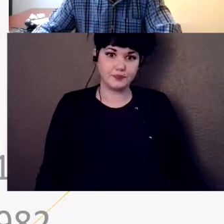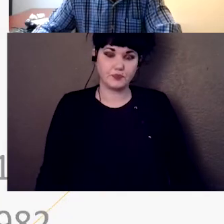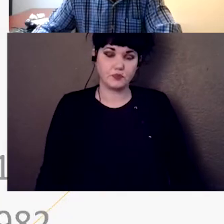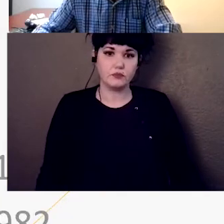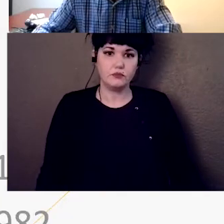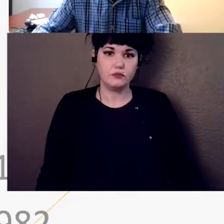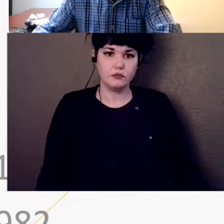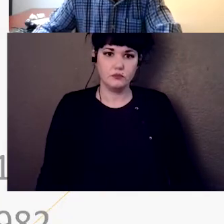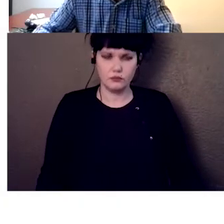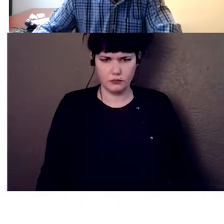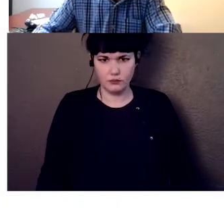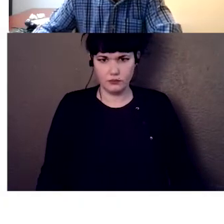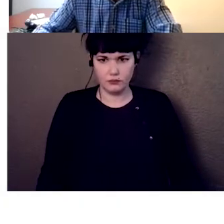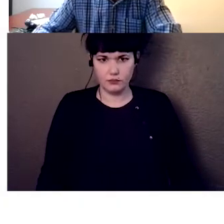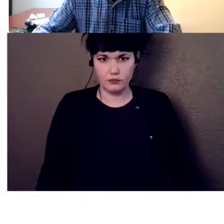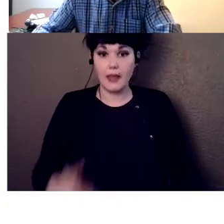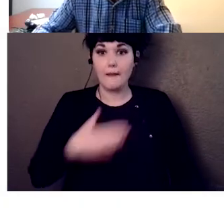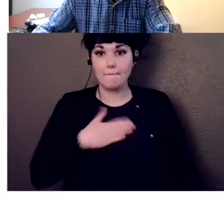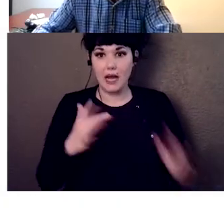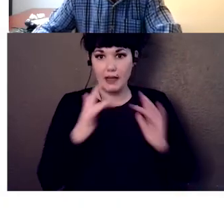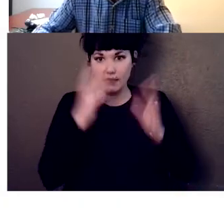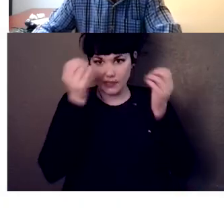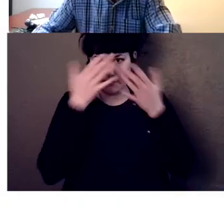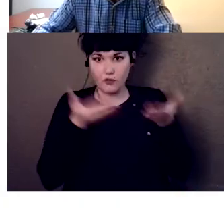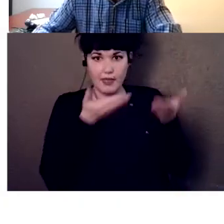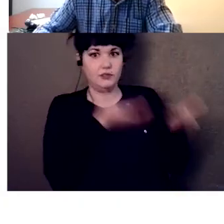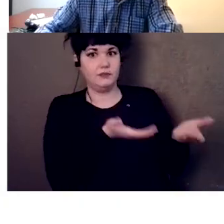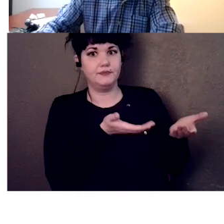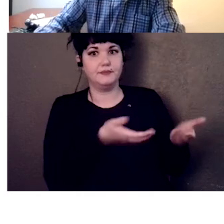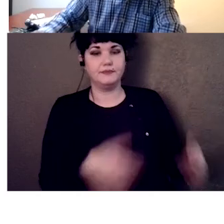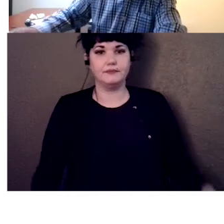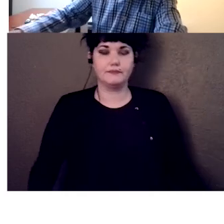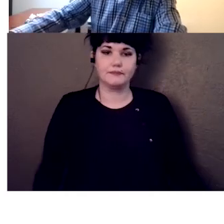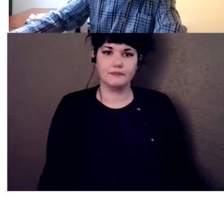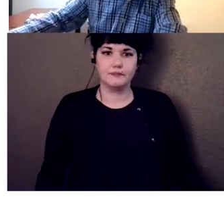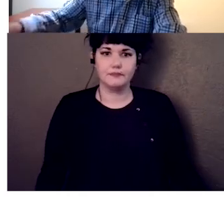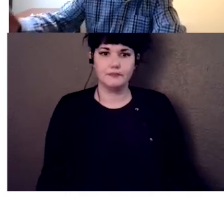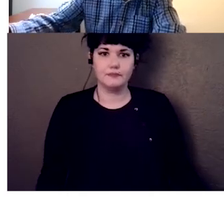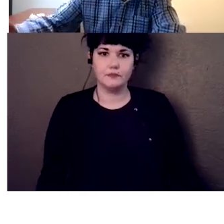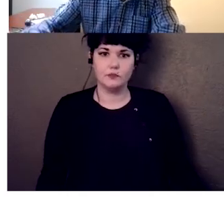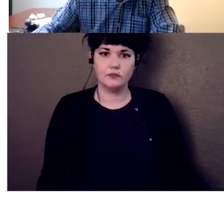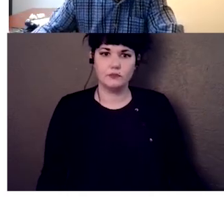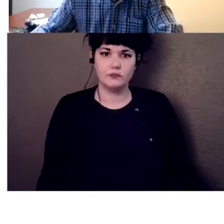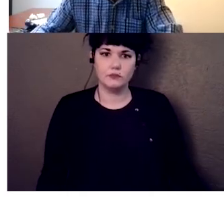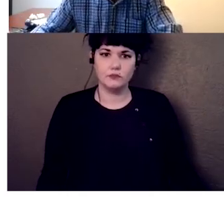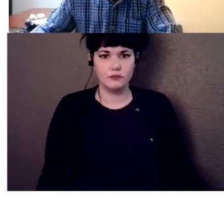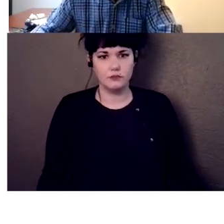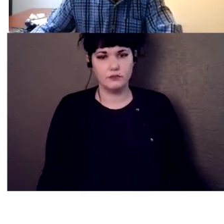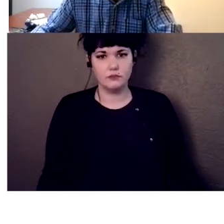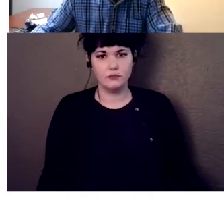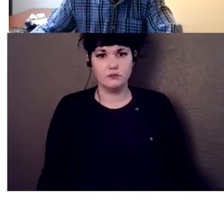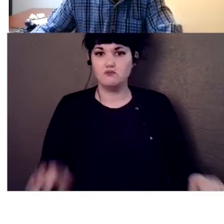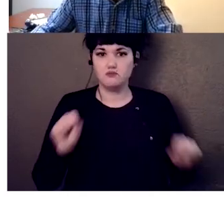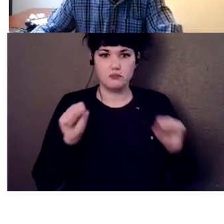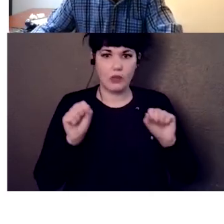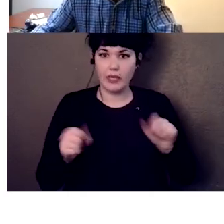And then as far as my contact information, this is my contact information here. So you can reach out to me. A lot